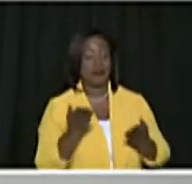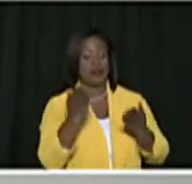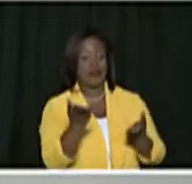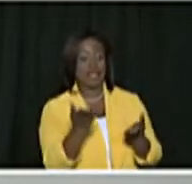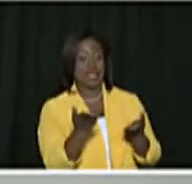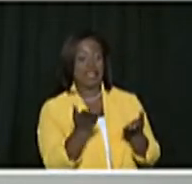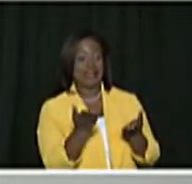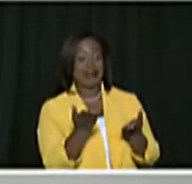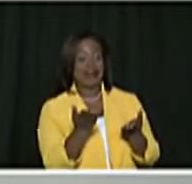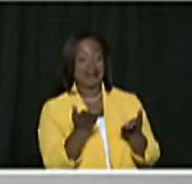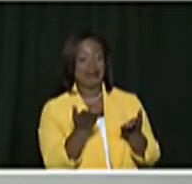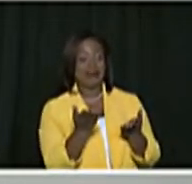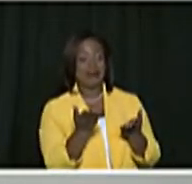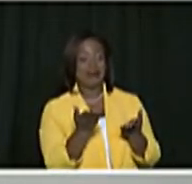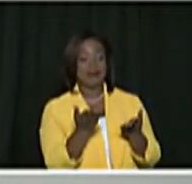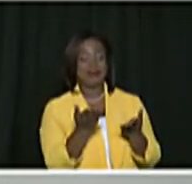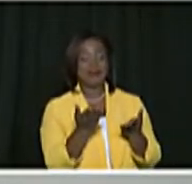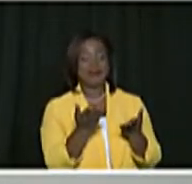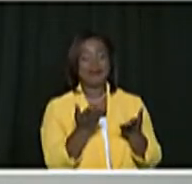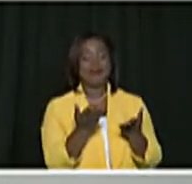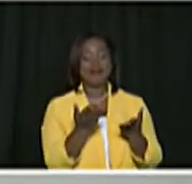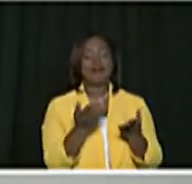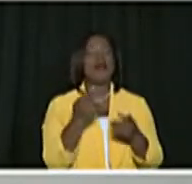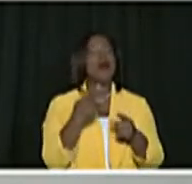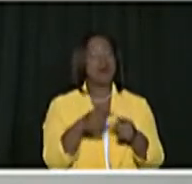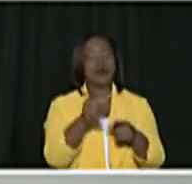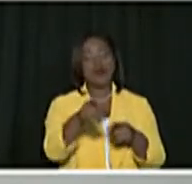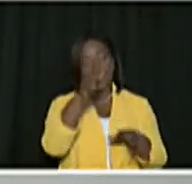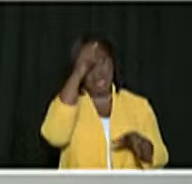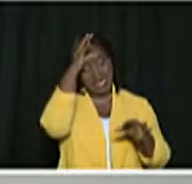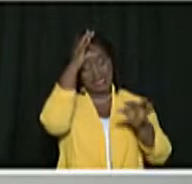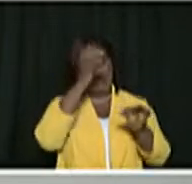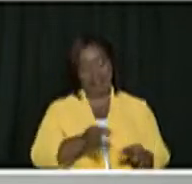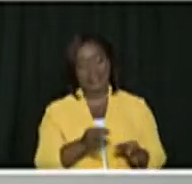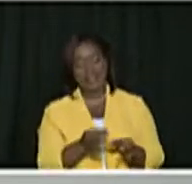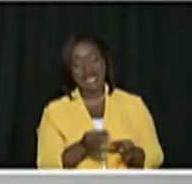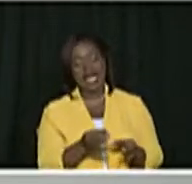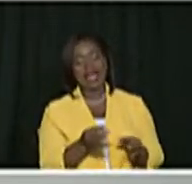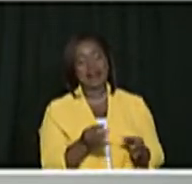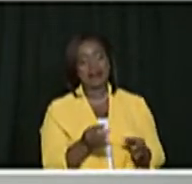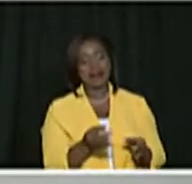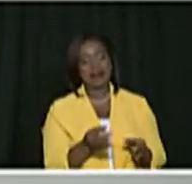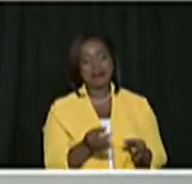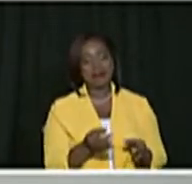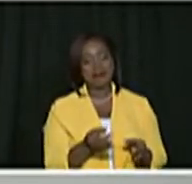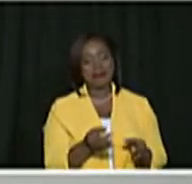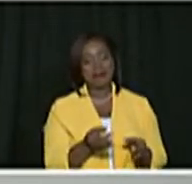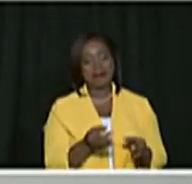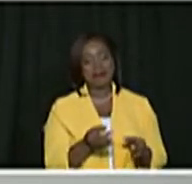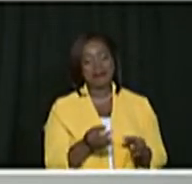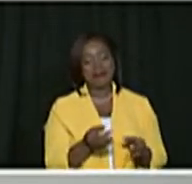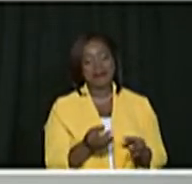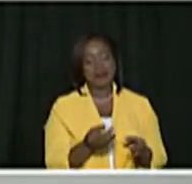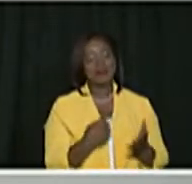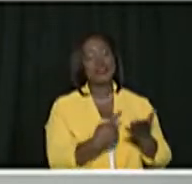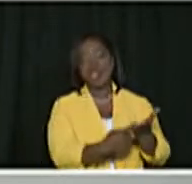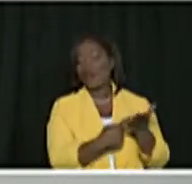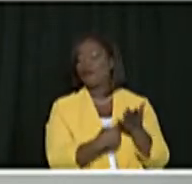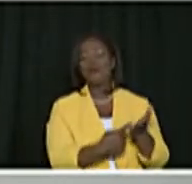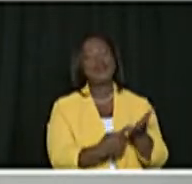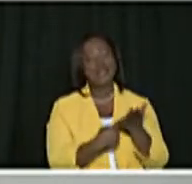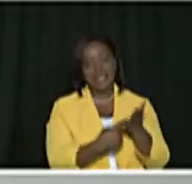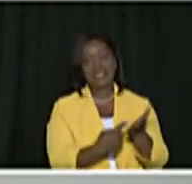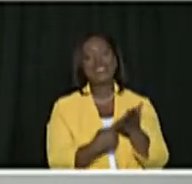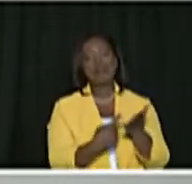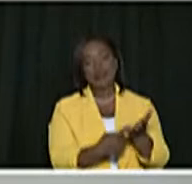you decide at that point. And again, hearing them doesn't mean that they get what they want, right? So they may suggest